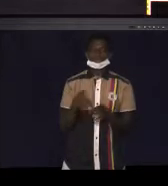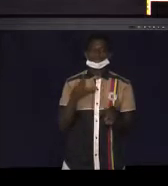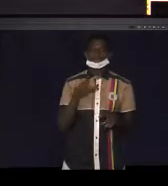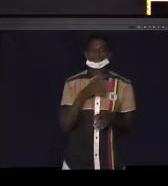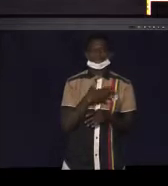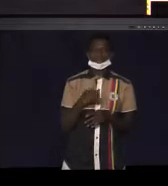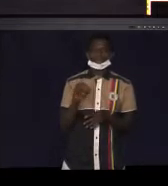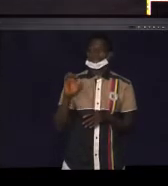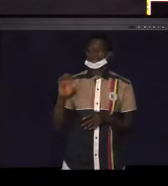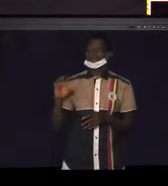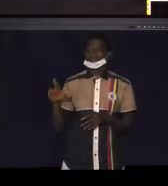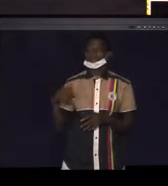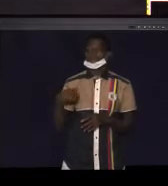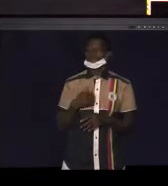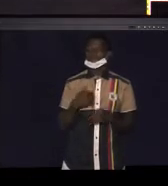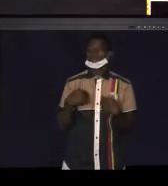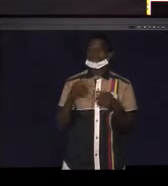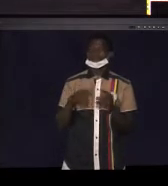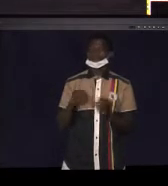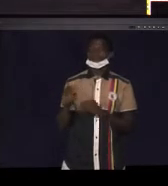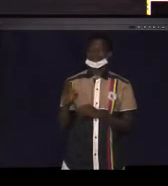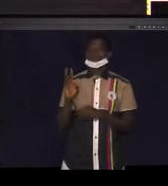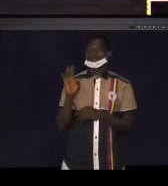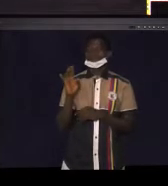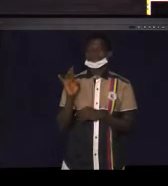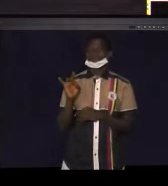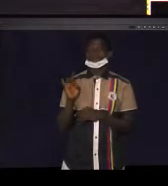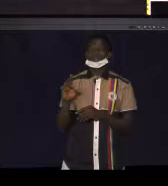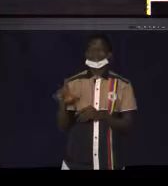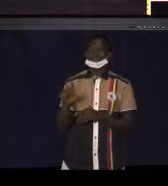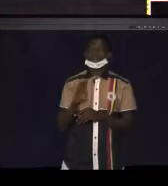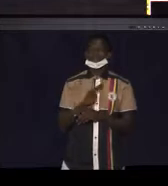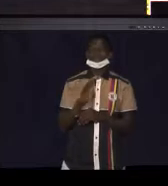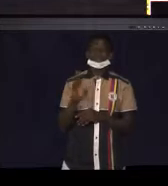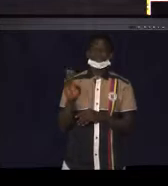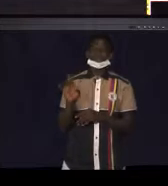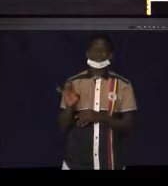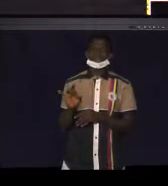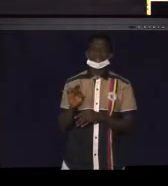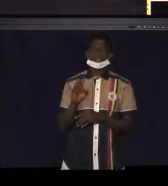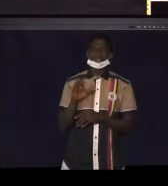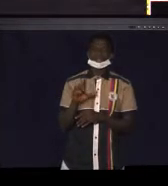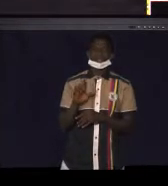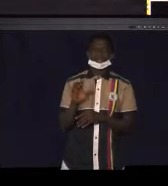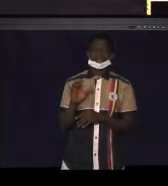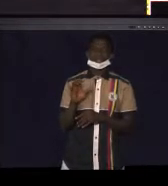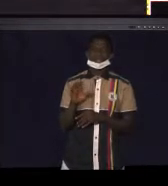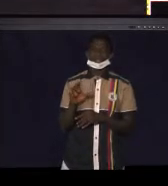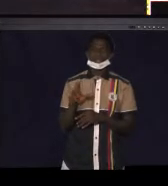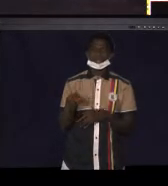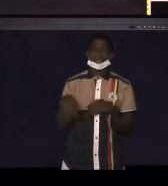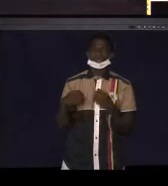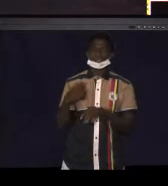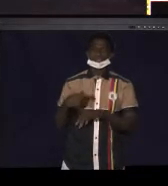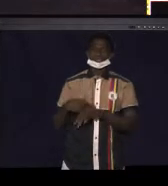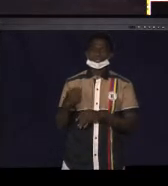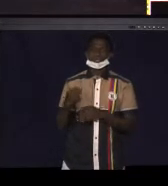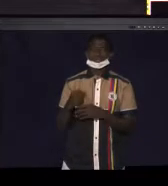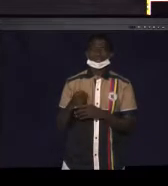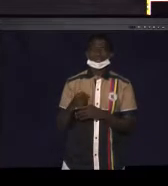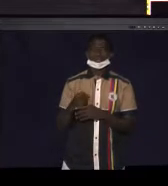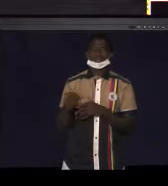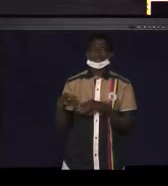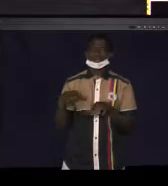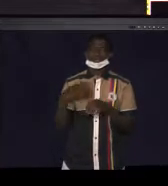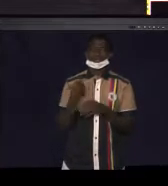and centiliters, so we have to put 8 liters, 48 centiliters for the daily use. 8 liters, 48 centiliters. Now, how many